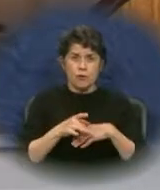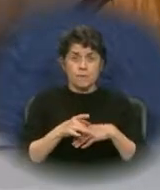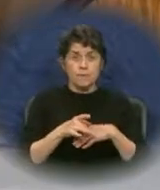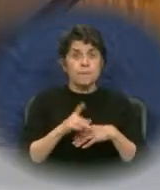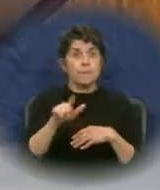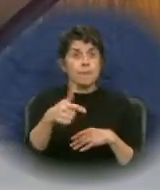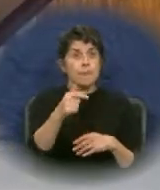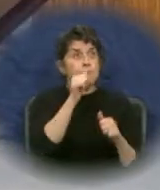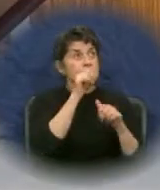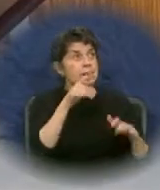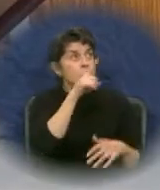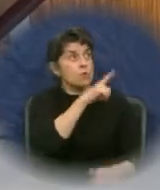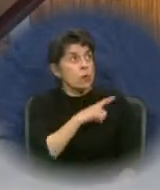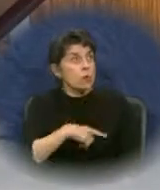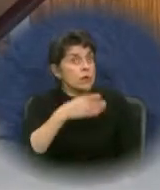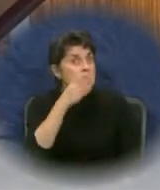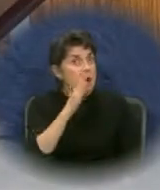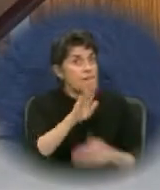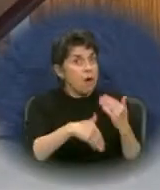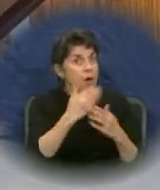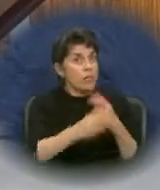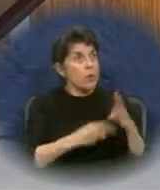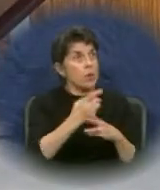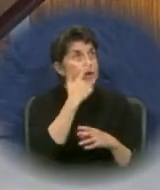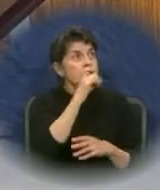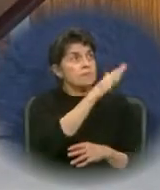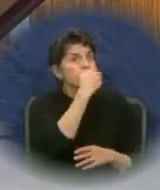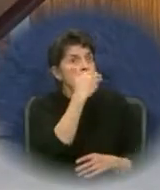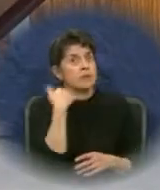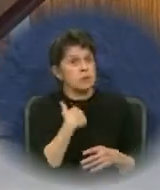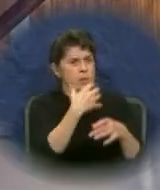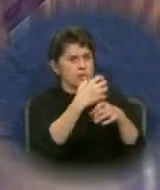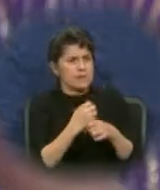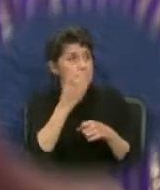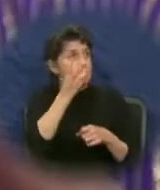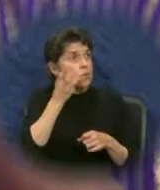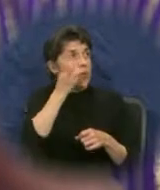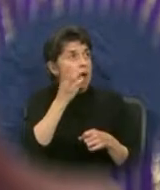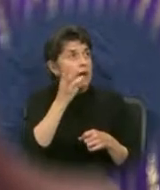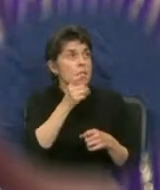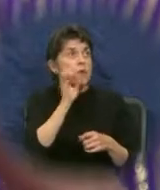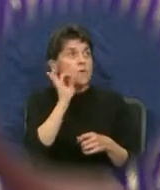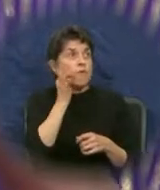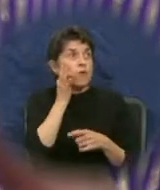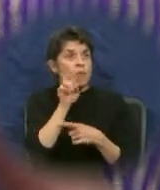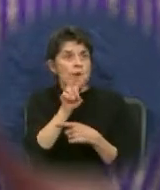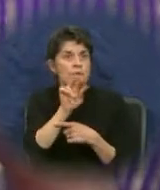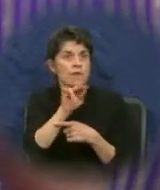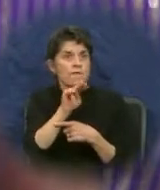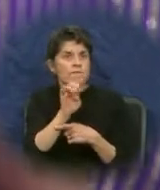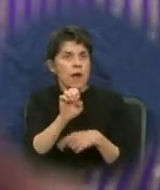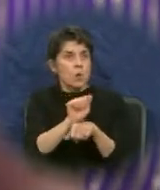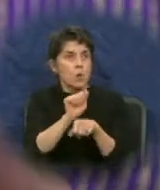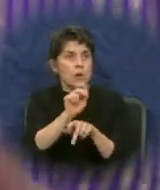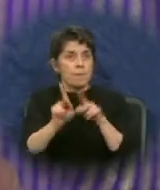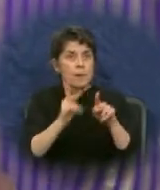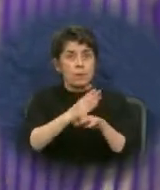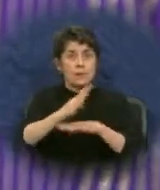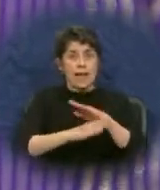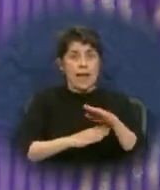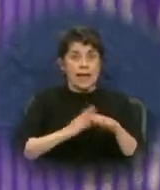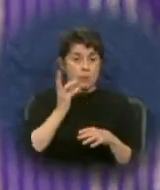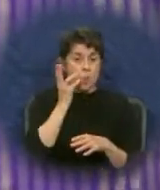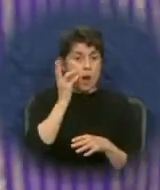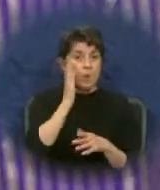Blessed are you, Lord God of all creation, for through your goodness we have received the wine we offer you. Fruit of the vine and work of human hands, it will become our